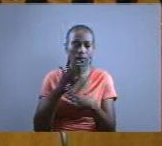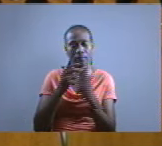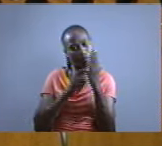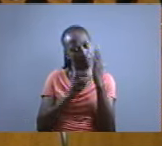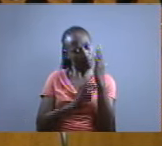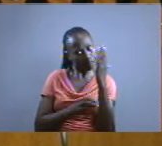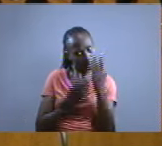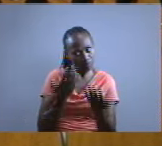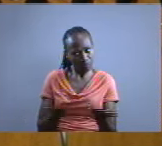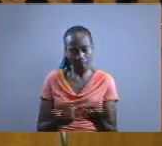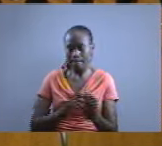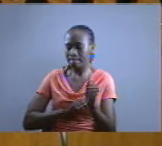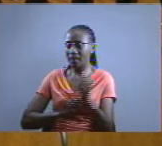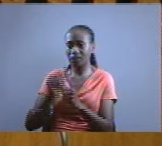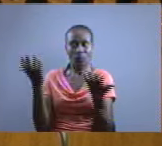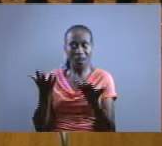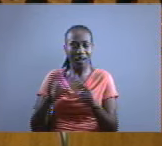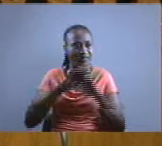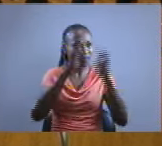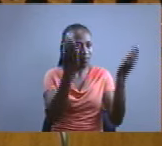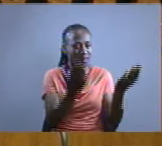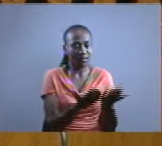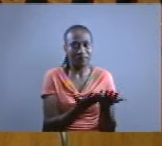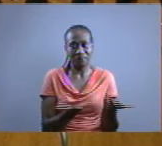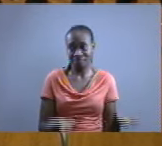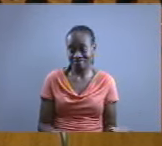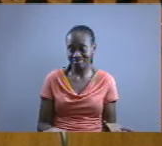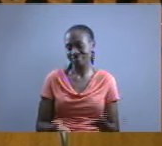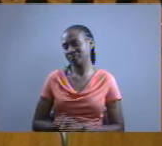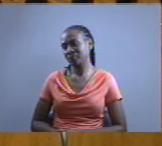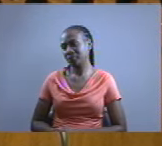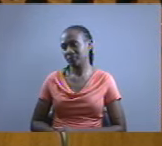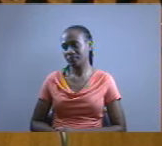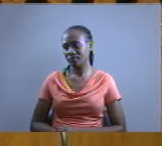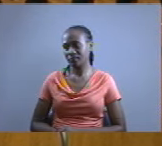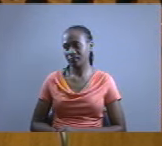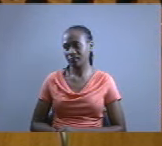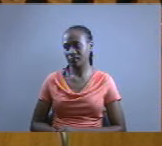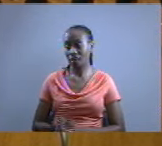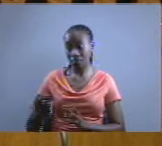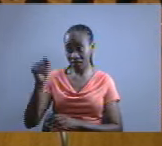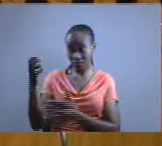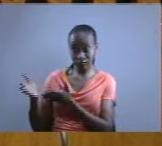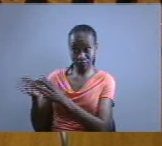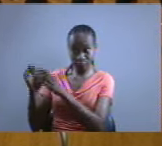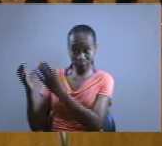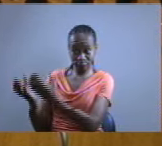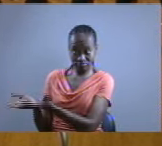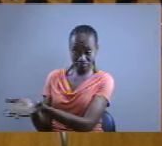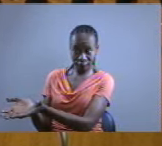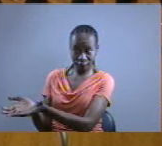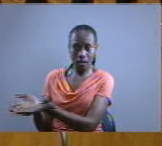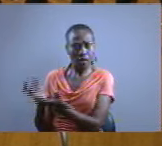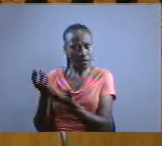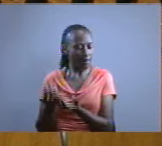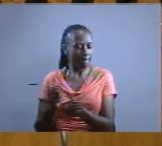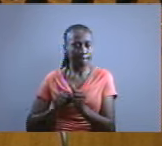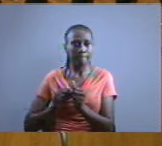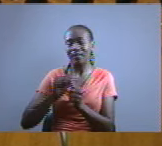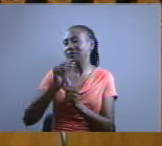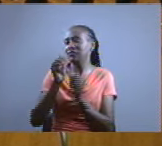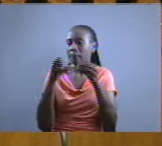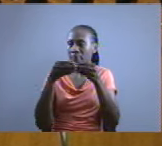among the best in the world. South Africa, besides being a member in good standing, has been one of